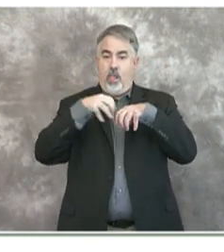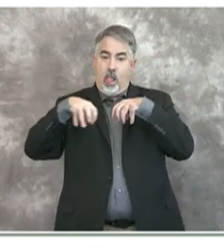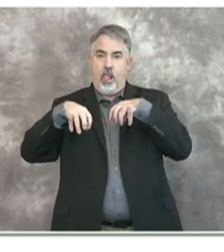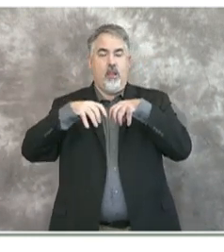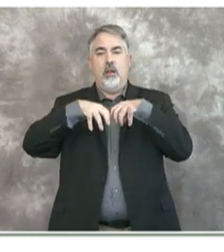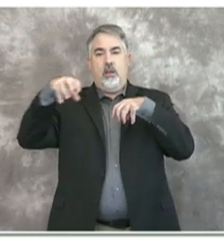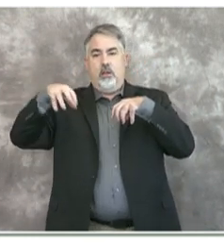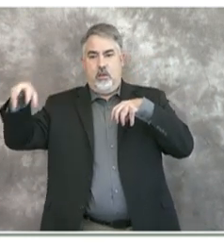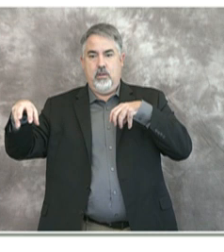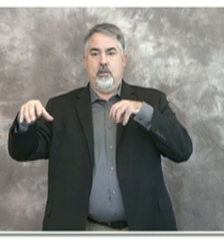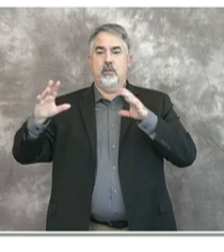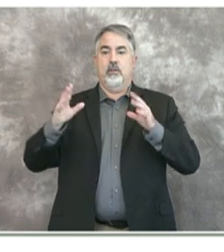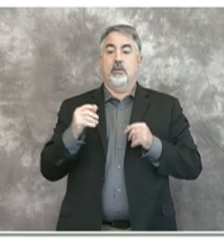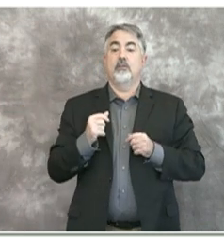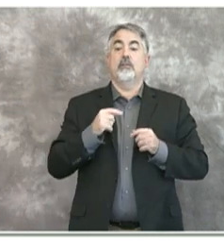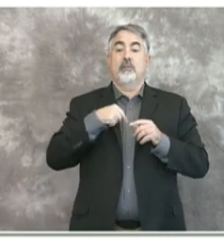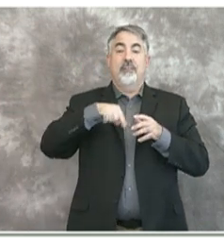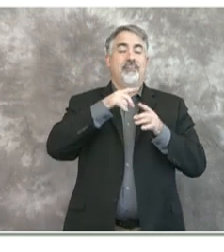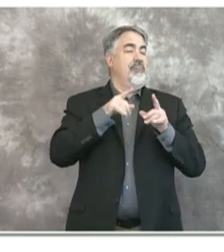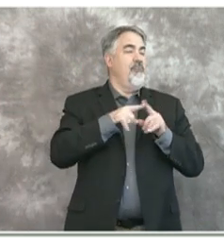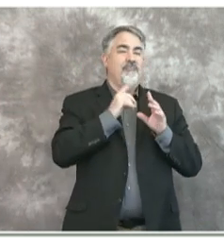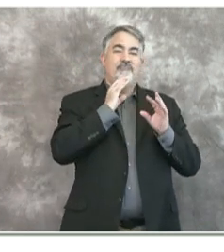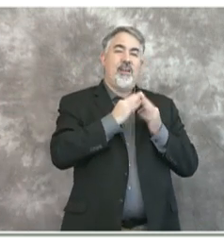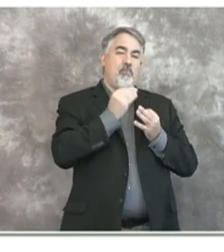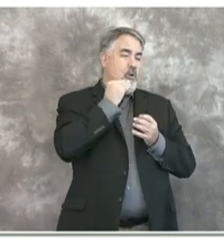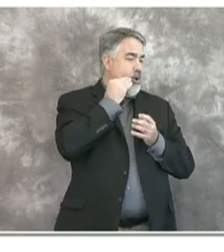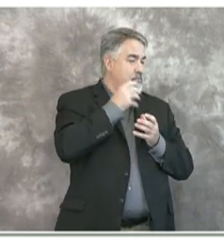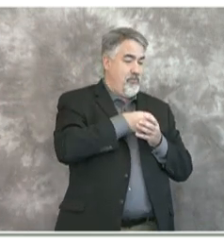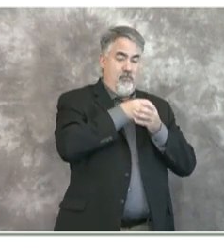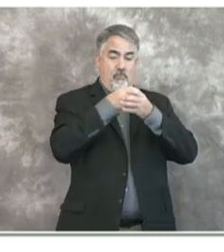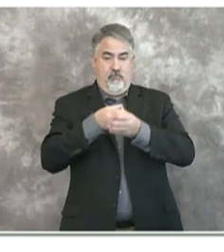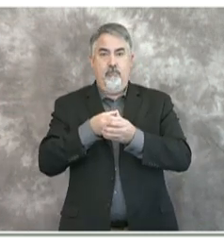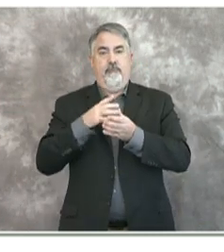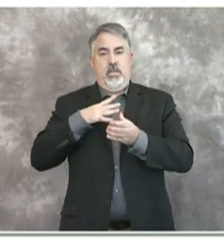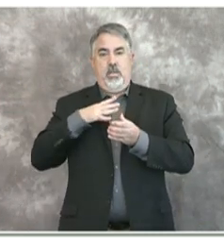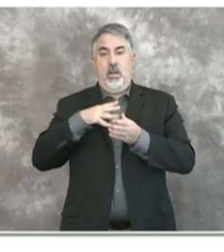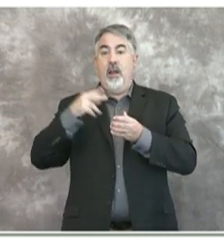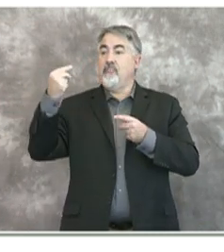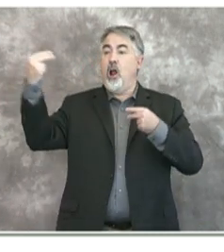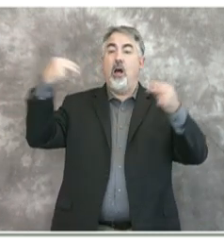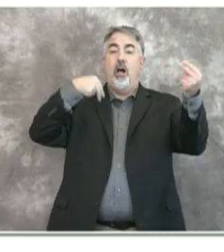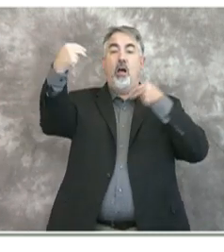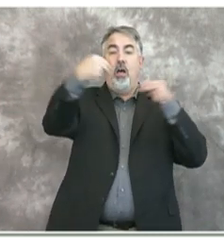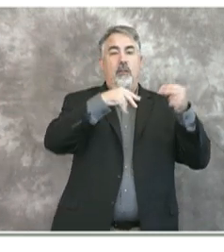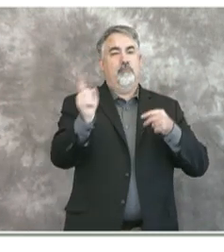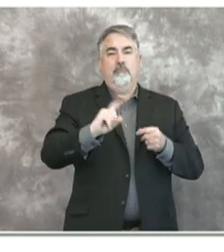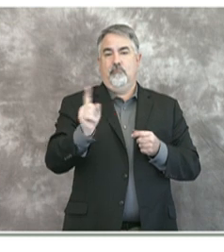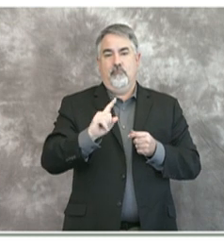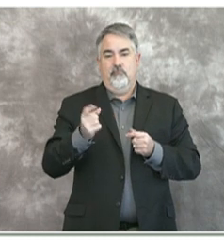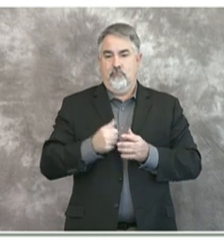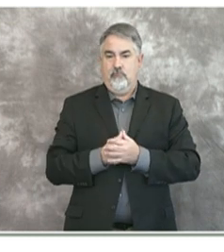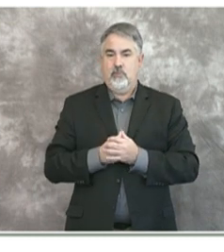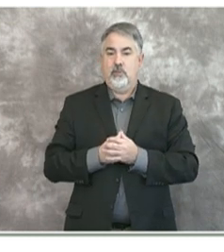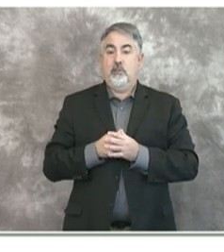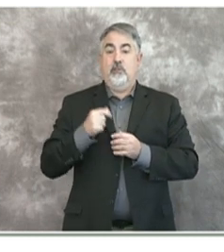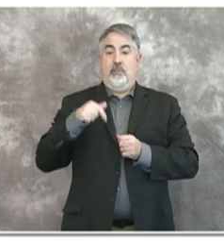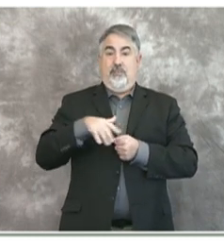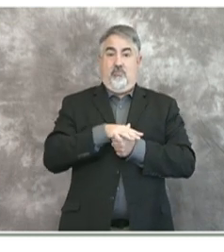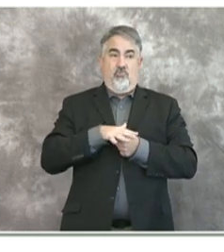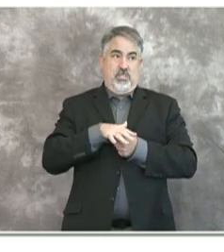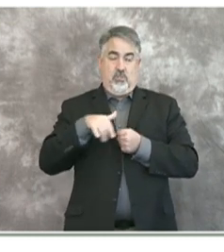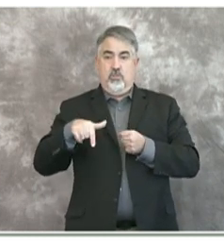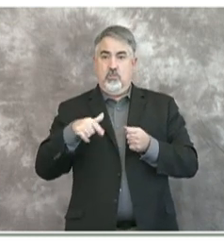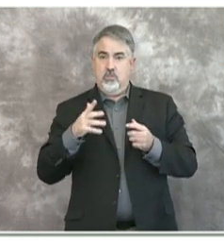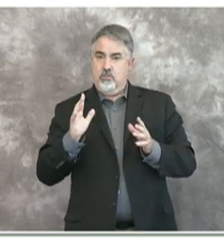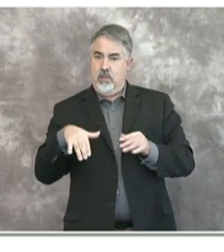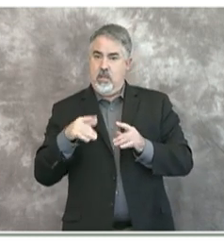the same household. Now, these campground guidelines are for all campgrounds in the region. However, some campsites